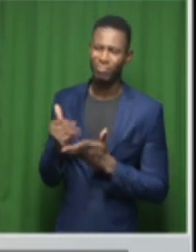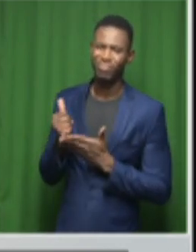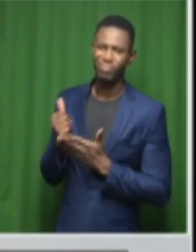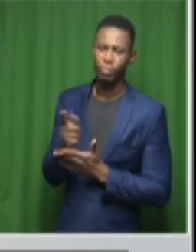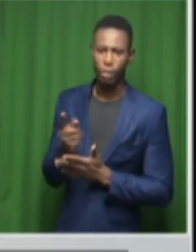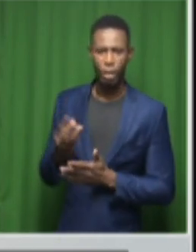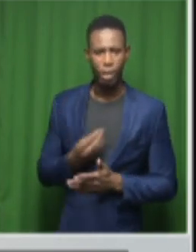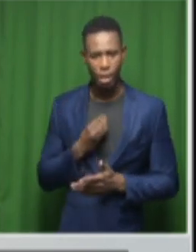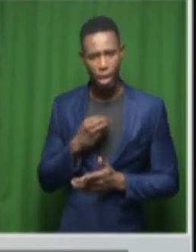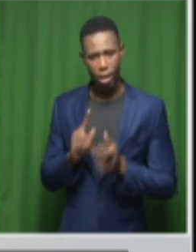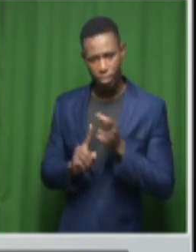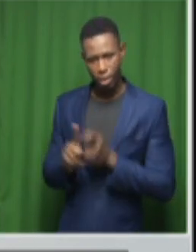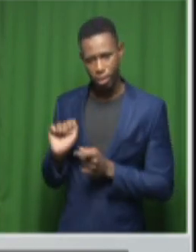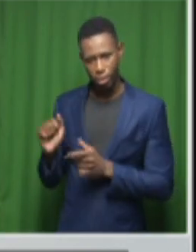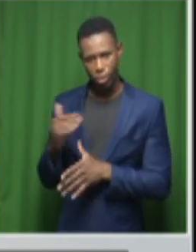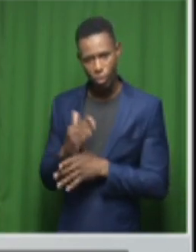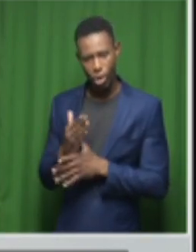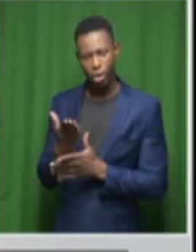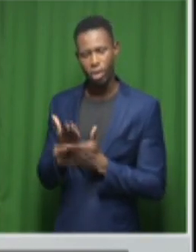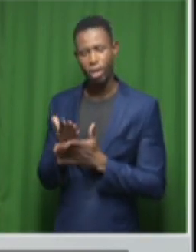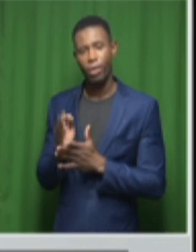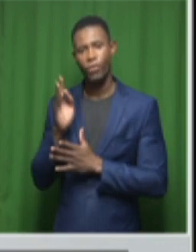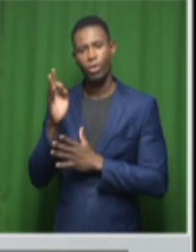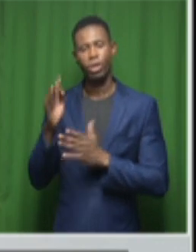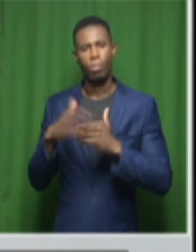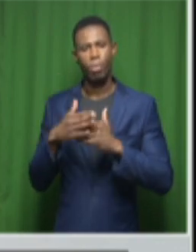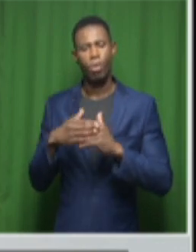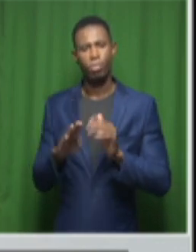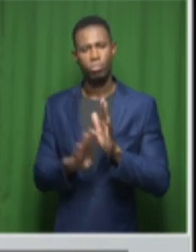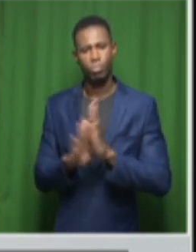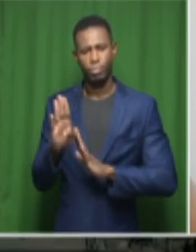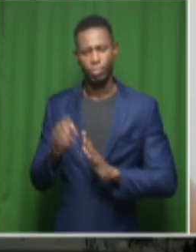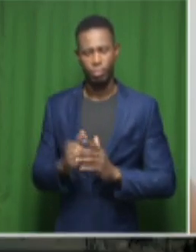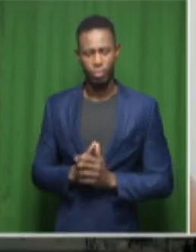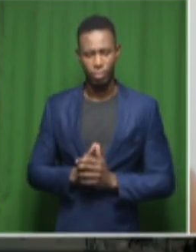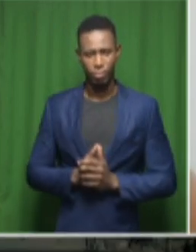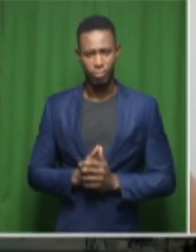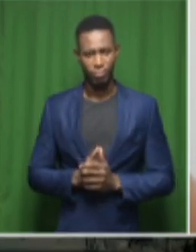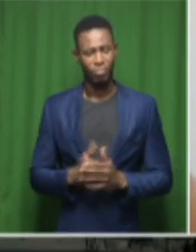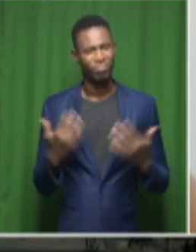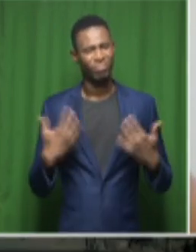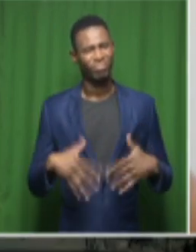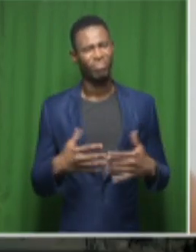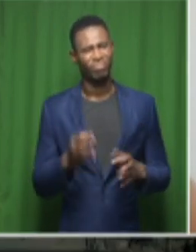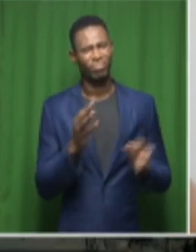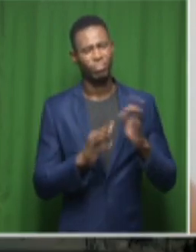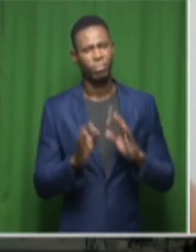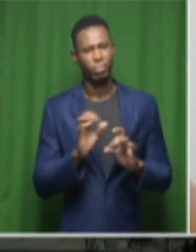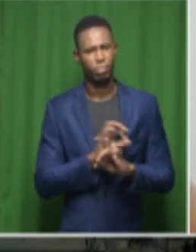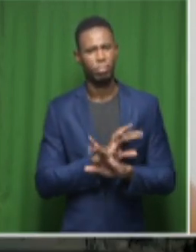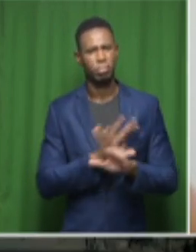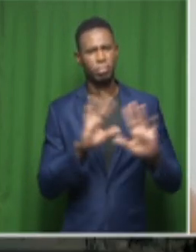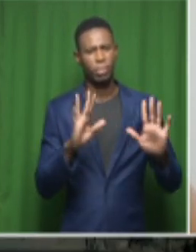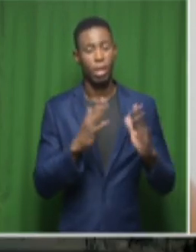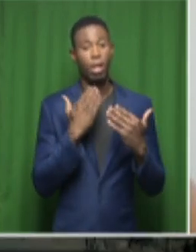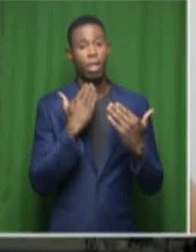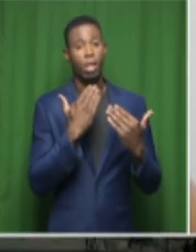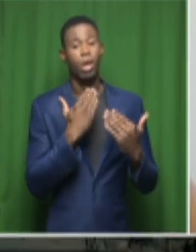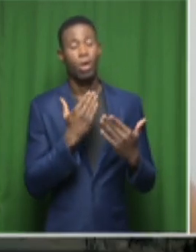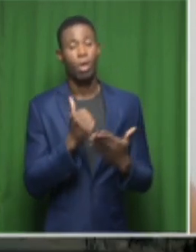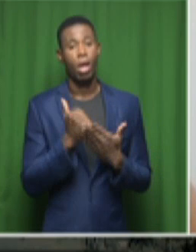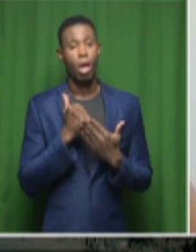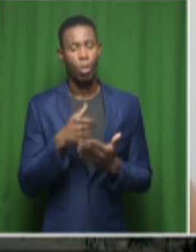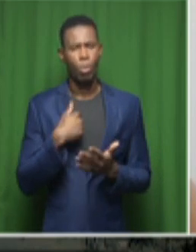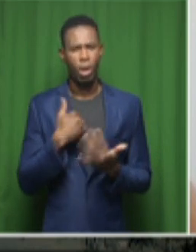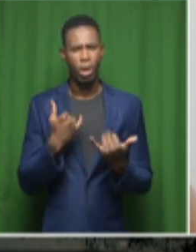have access to greater platforms for their work. Well articulated, Nonto. Thank you so much for opening our eyes to